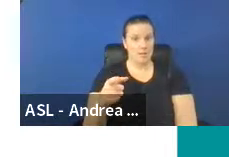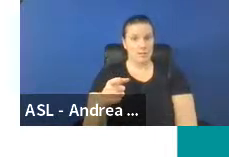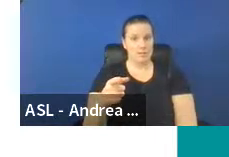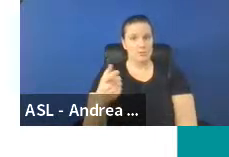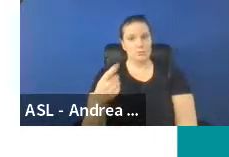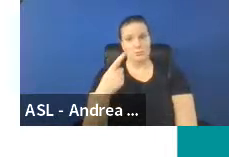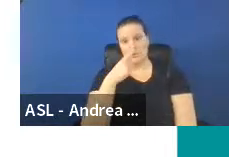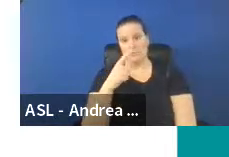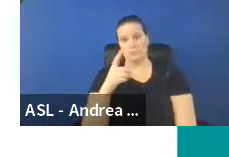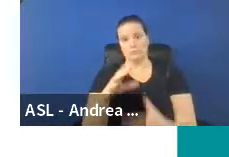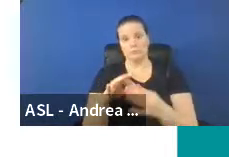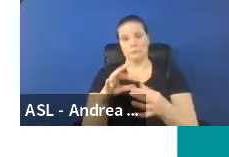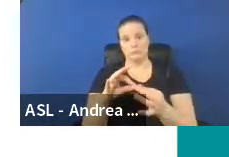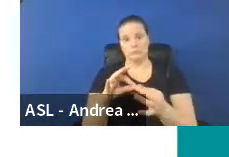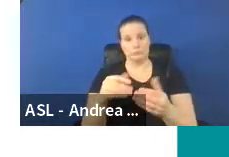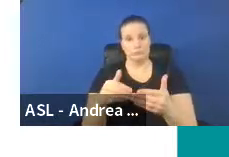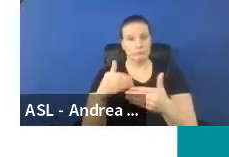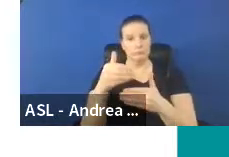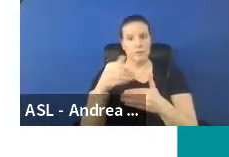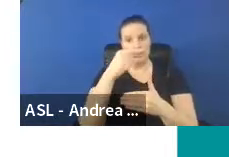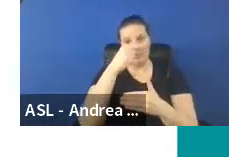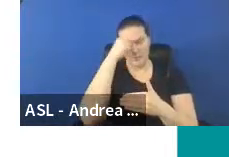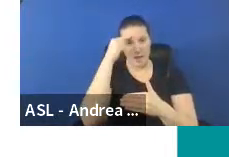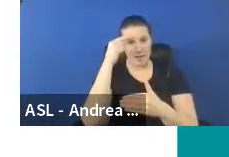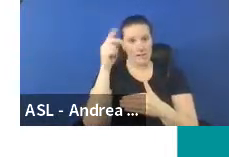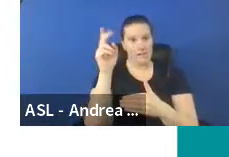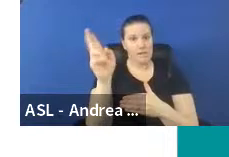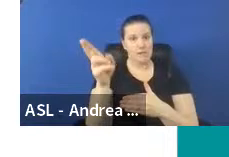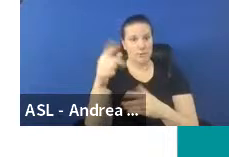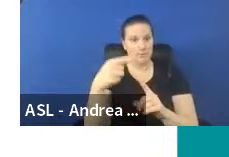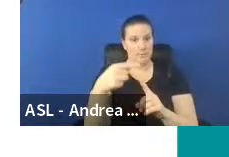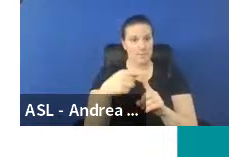talk about the upcoming Black History Month